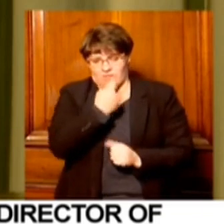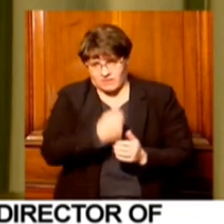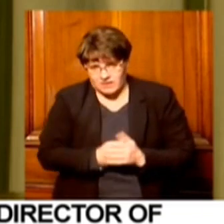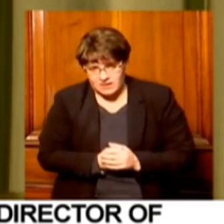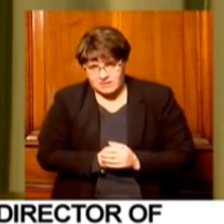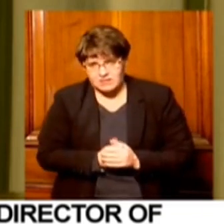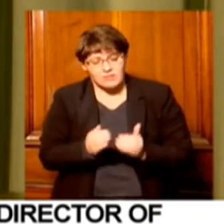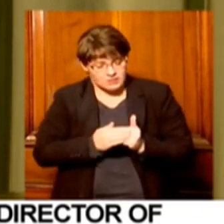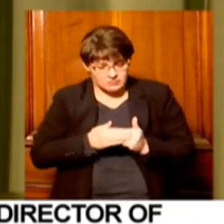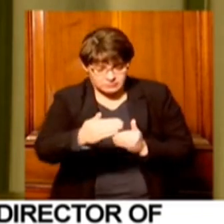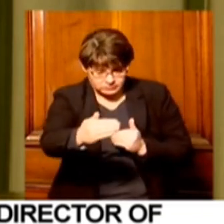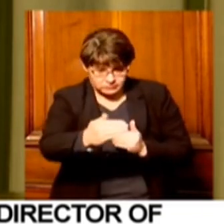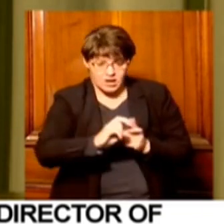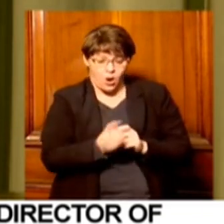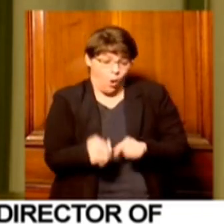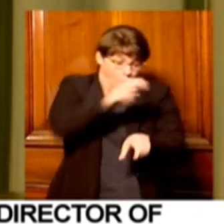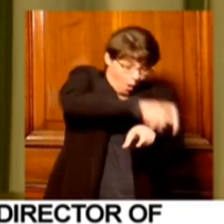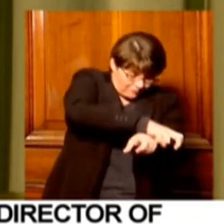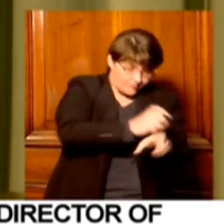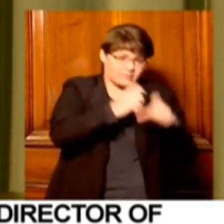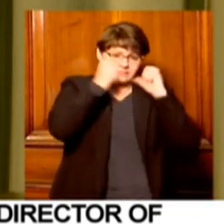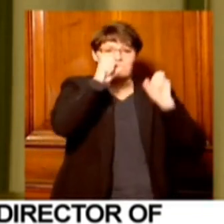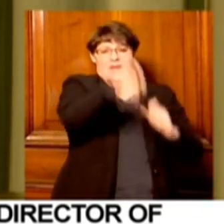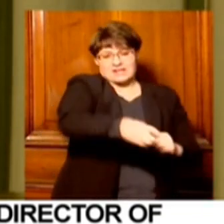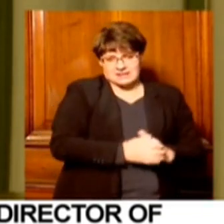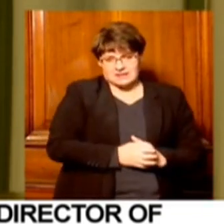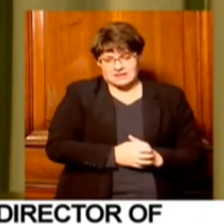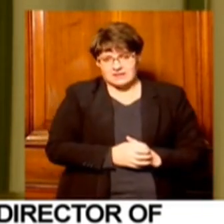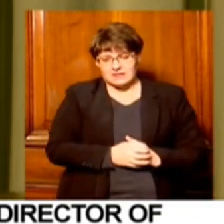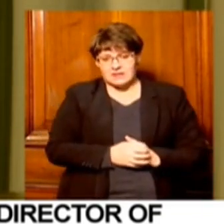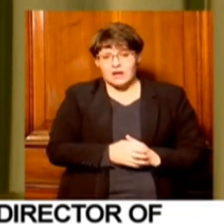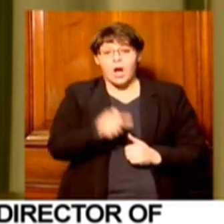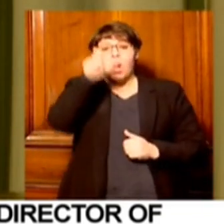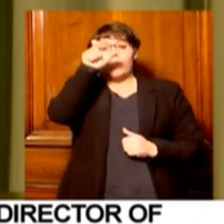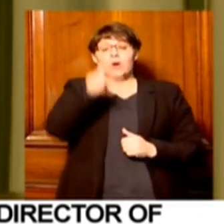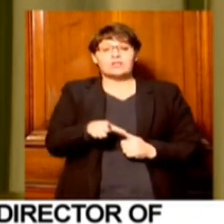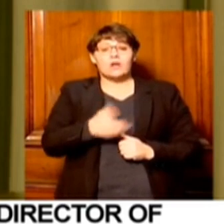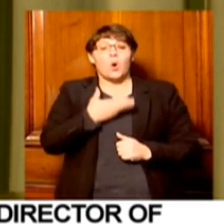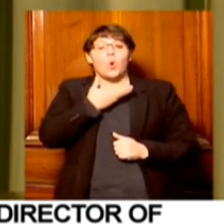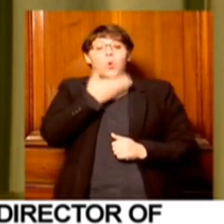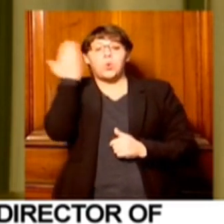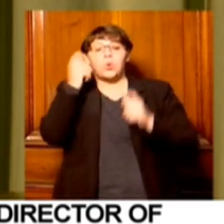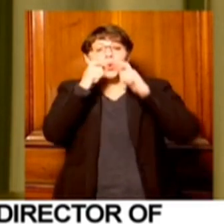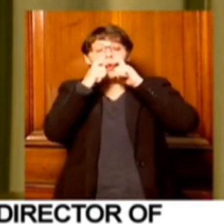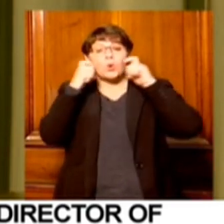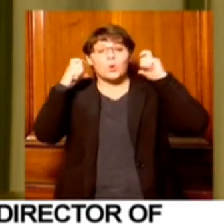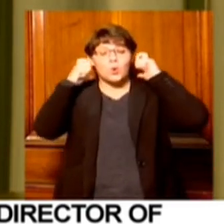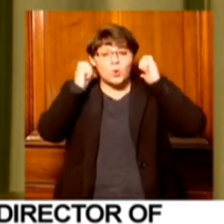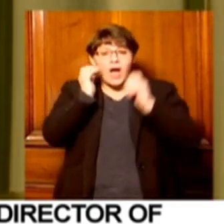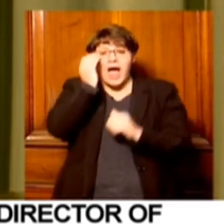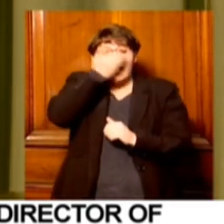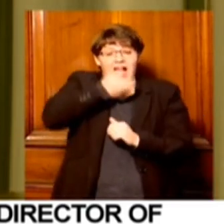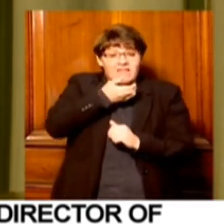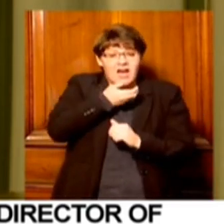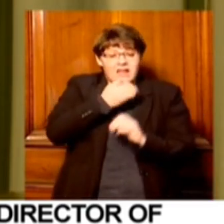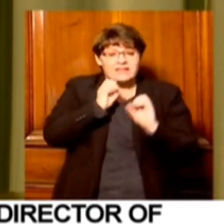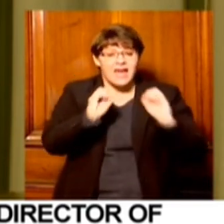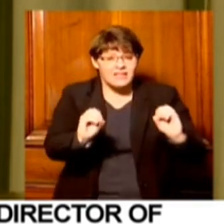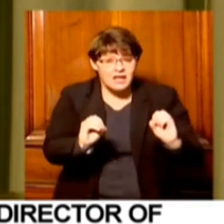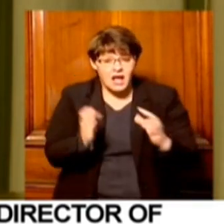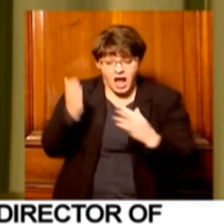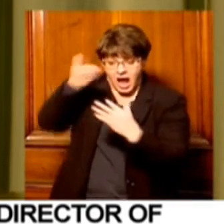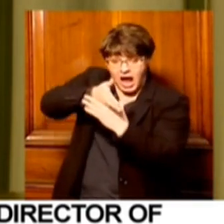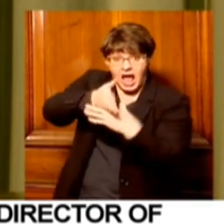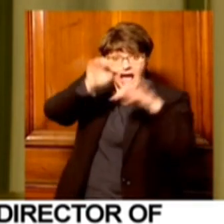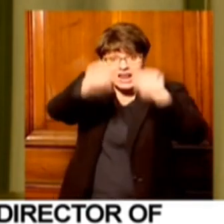mouth throughout the journey. No person or passenger will be allowed to use any form of public